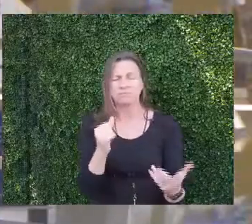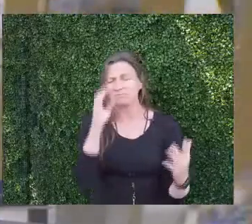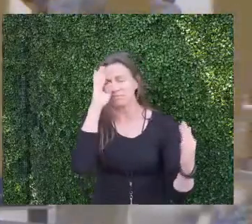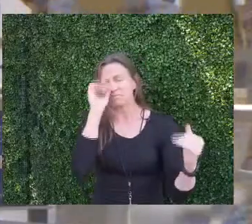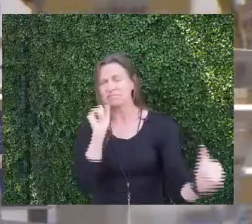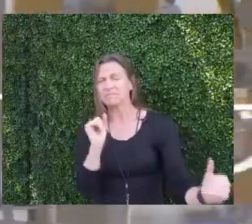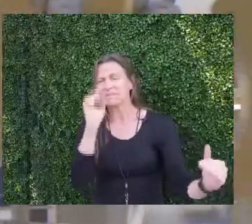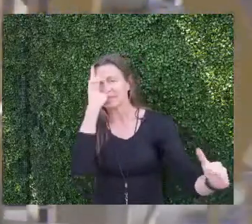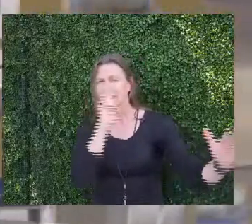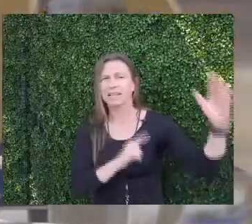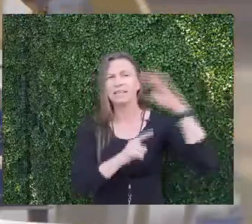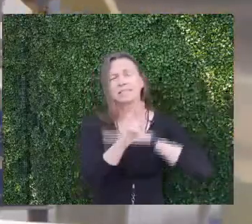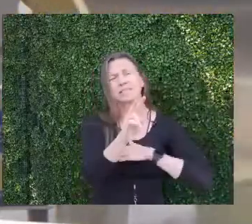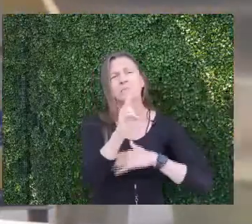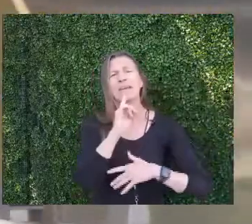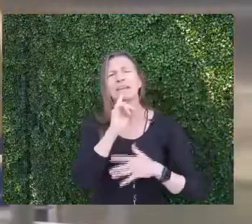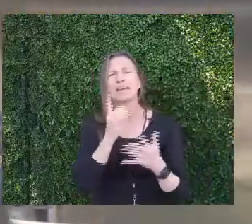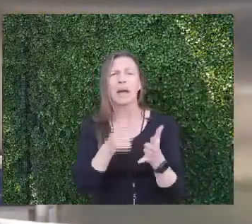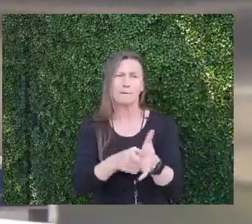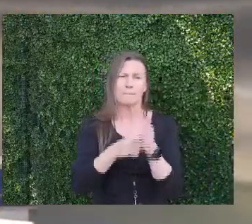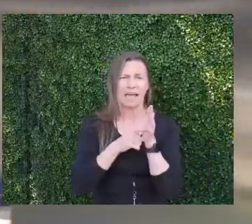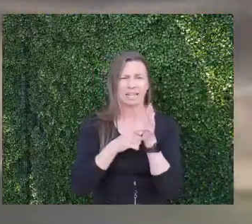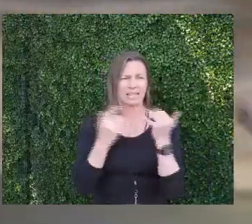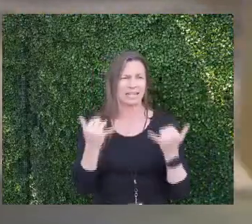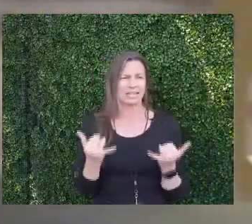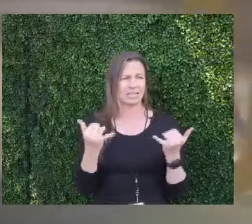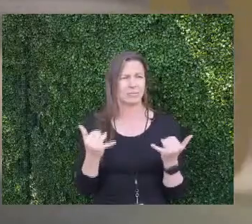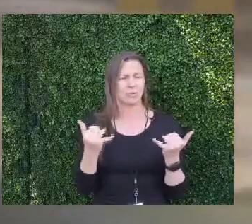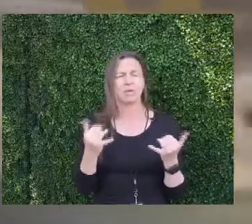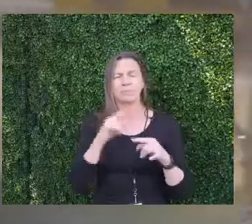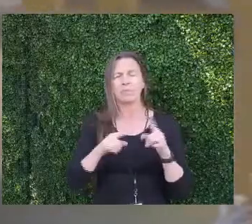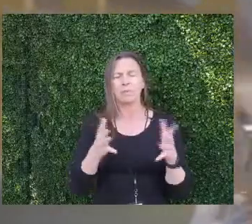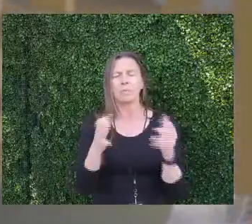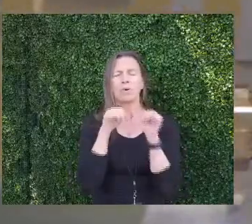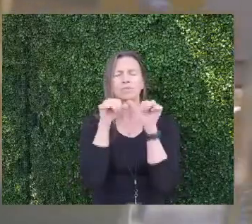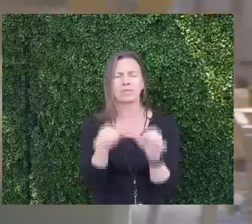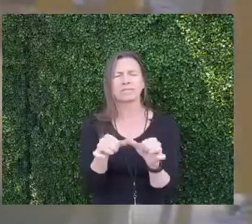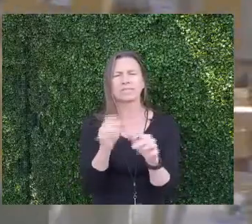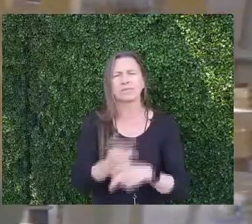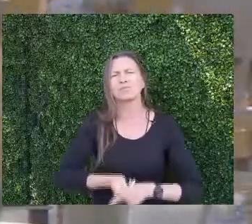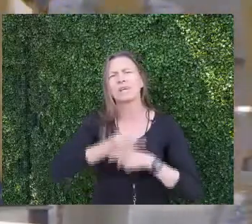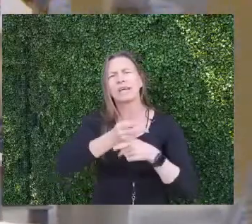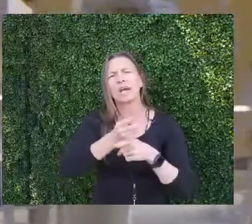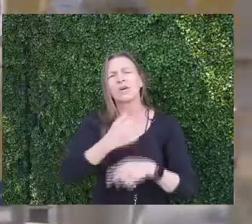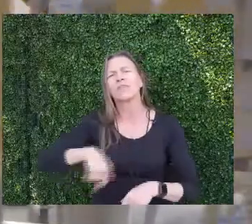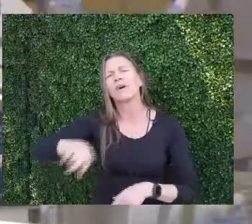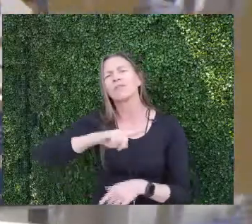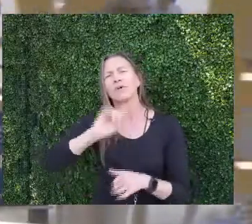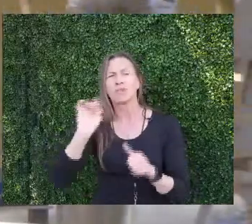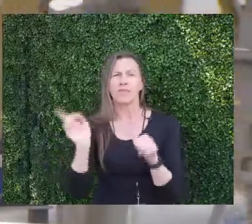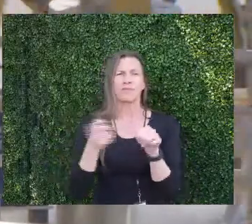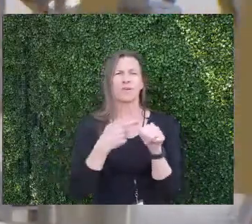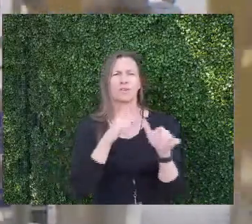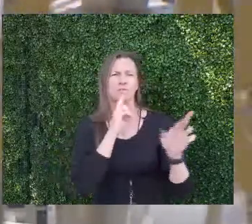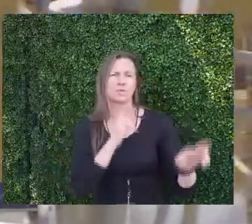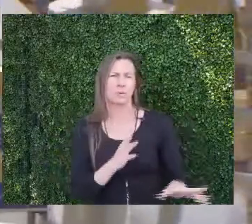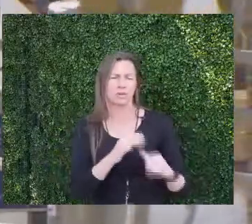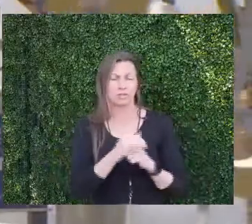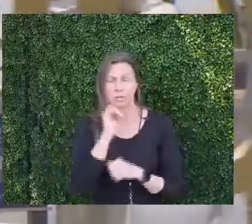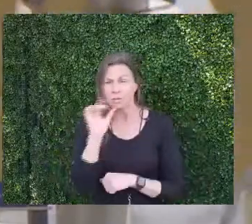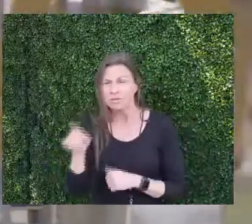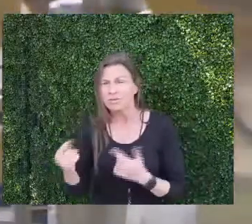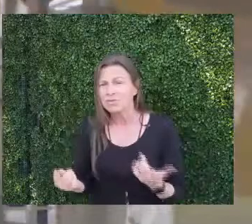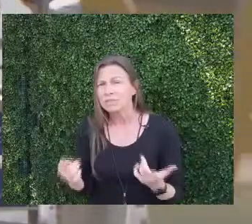at this moment, but we want to continue to take care of those first responders. As you know, it wasn't just Helen, the essential workers, our